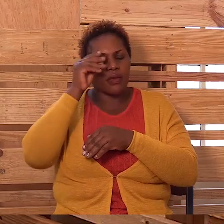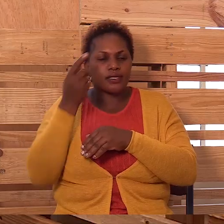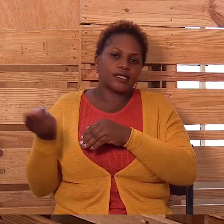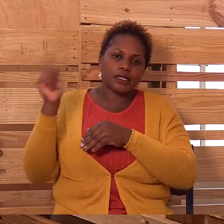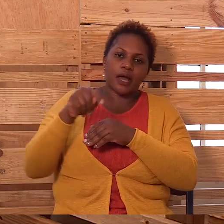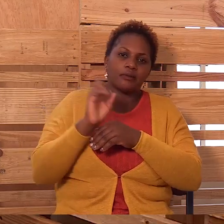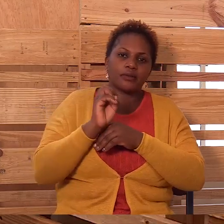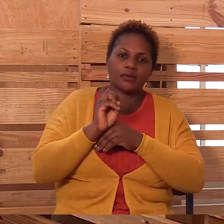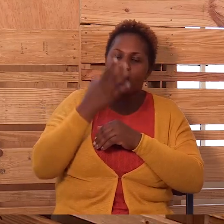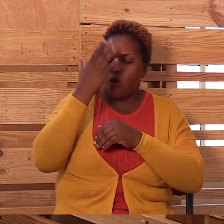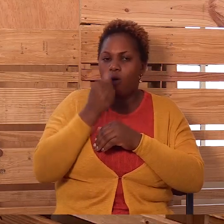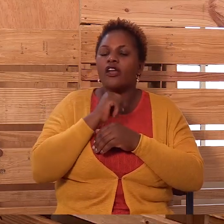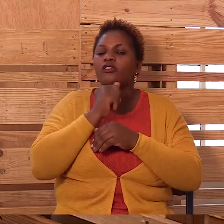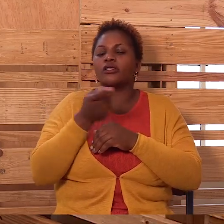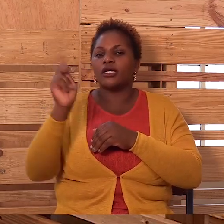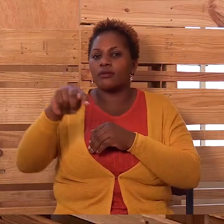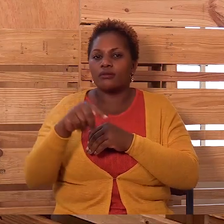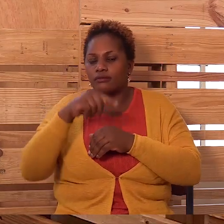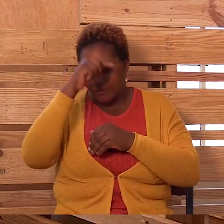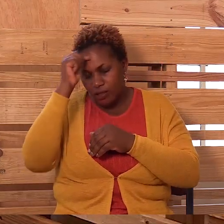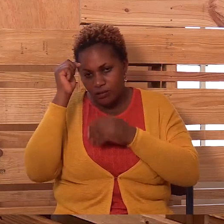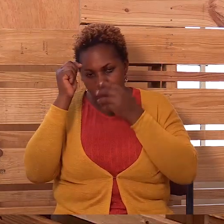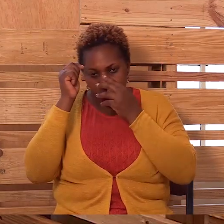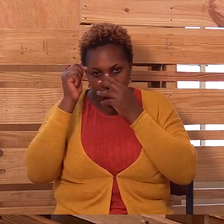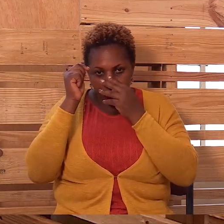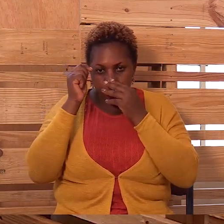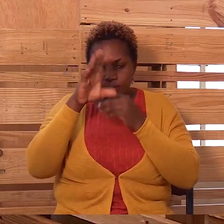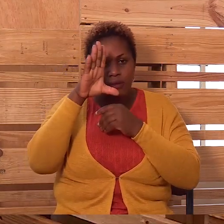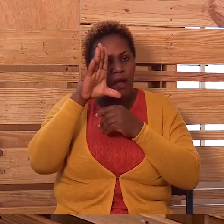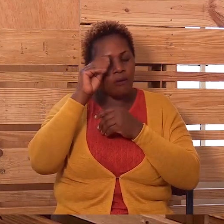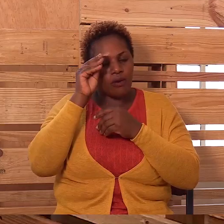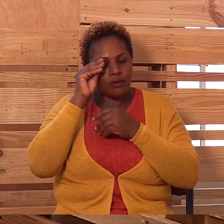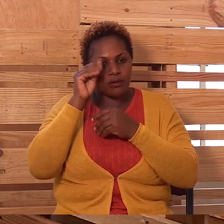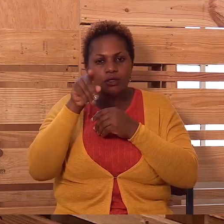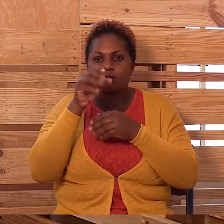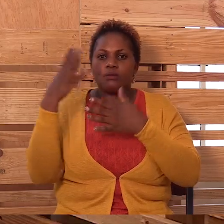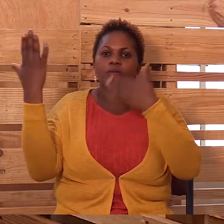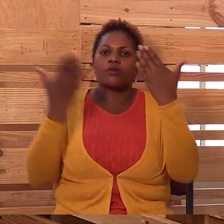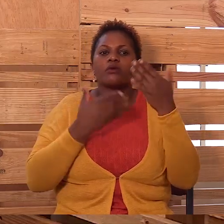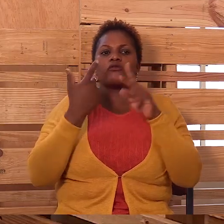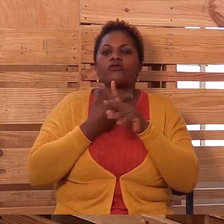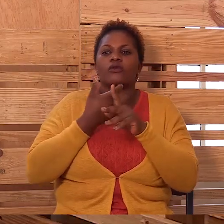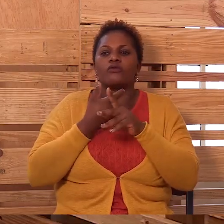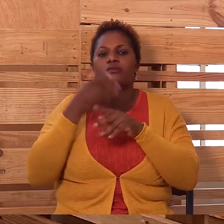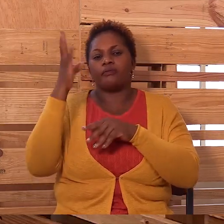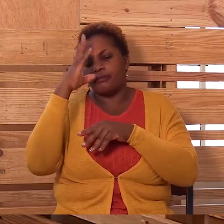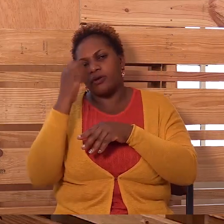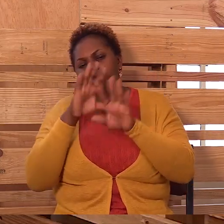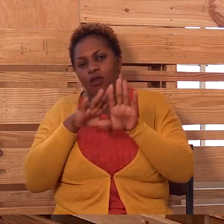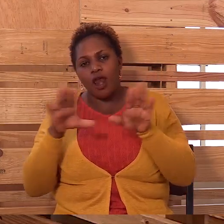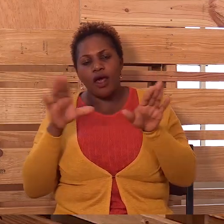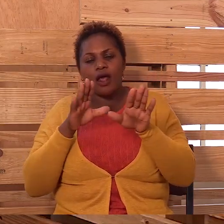Tell Moses we are not coming." Why are we not coming? Because Moses, you brought us out from